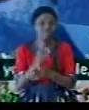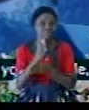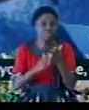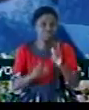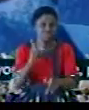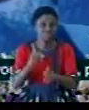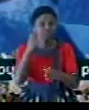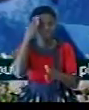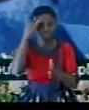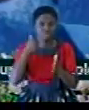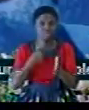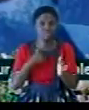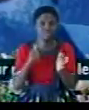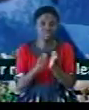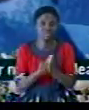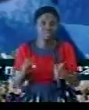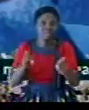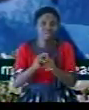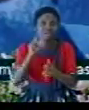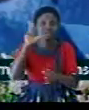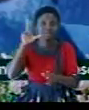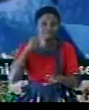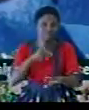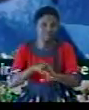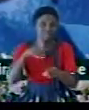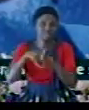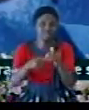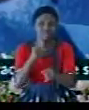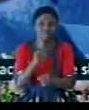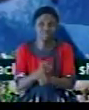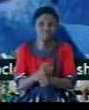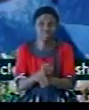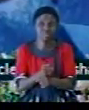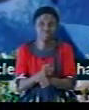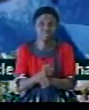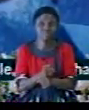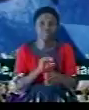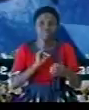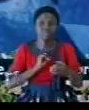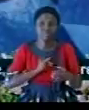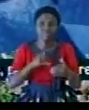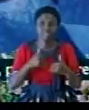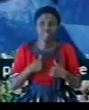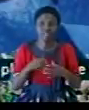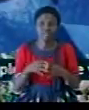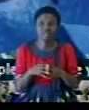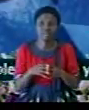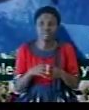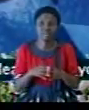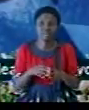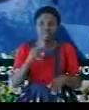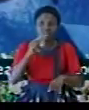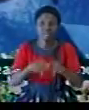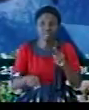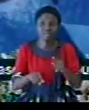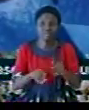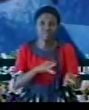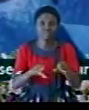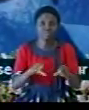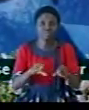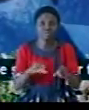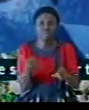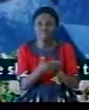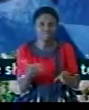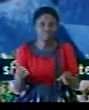three times in a year, I have relapse, been hospitalized for so long, I'll not be able to function or do anything at